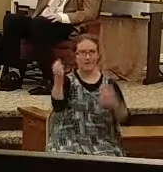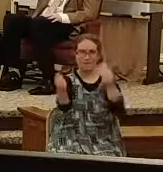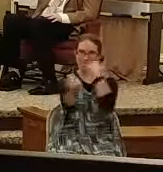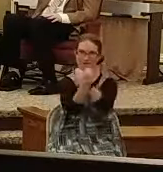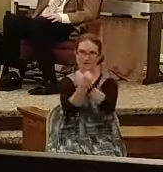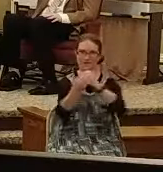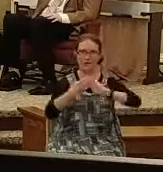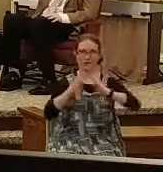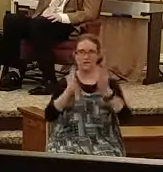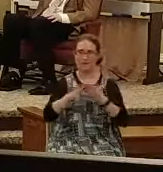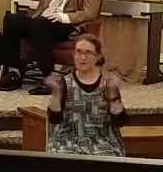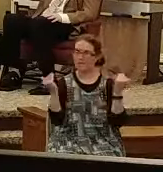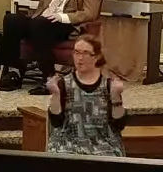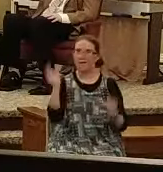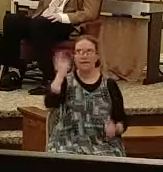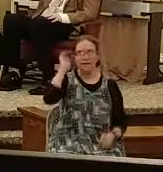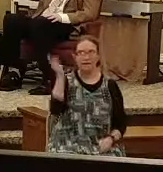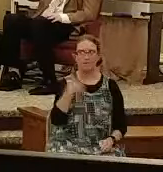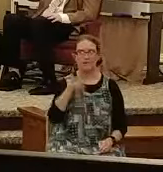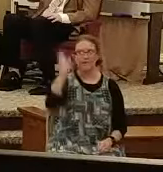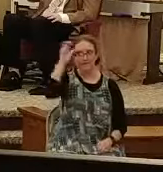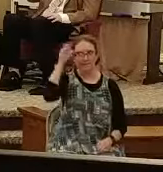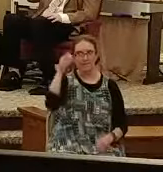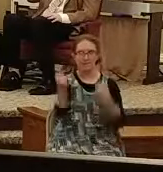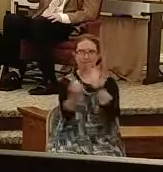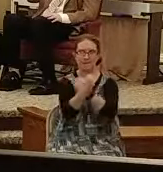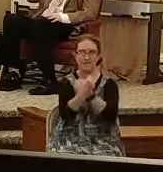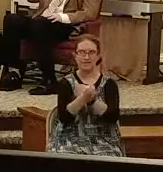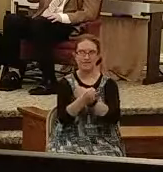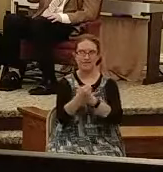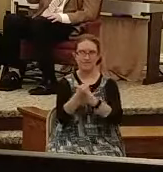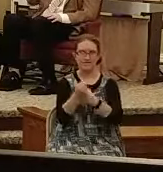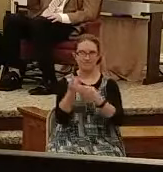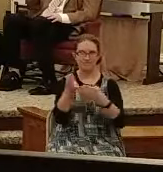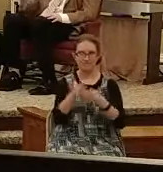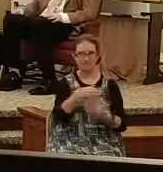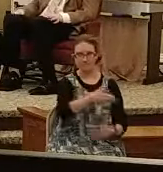our town. Oh, come on, hear me. There's demons that are binding some of us.